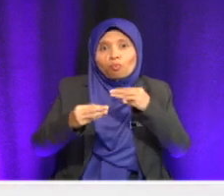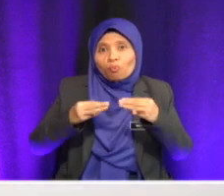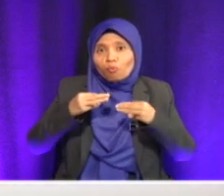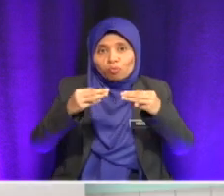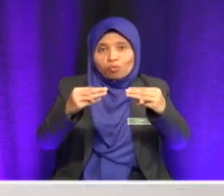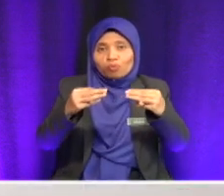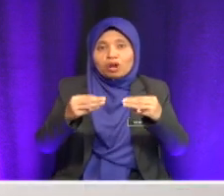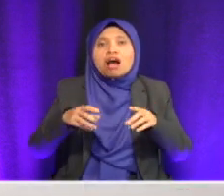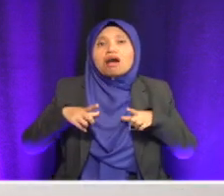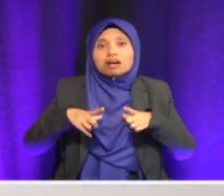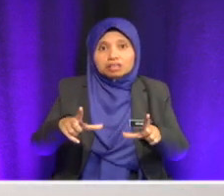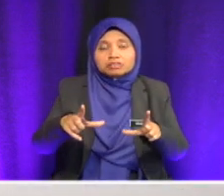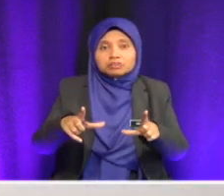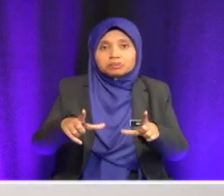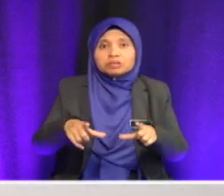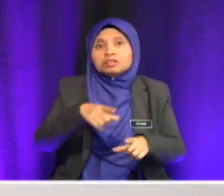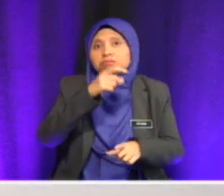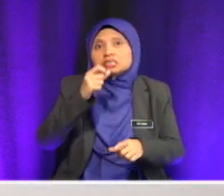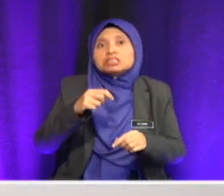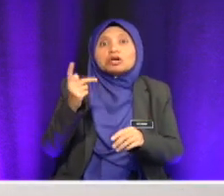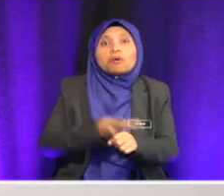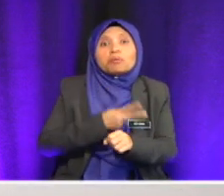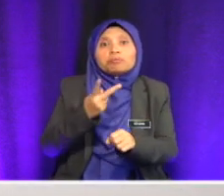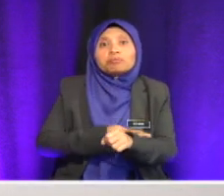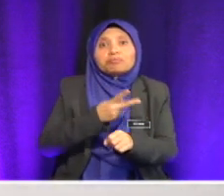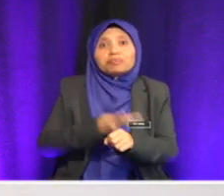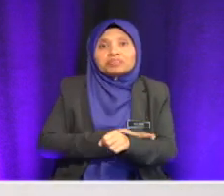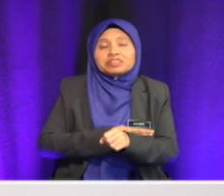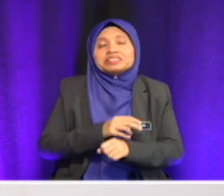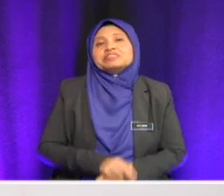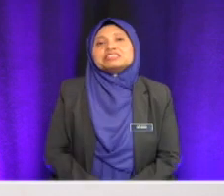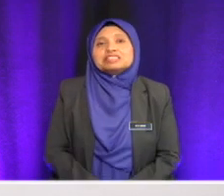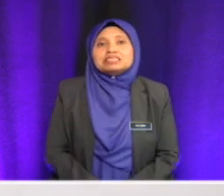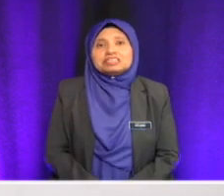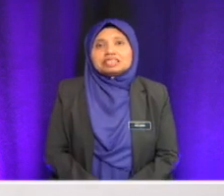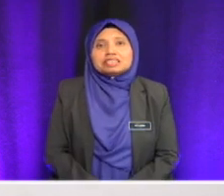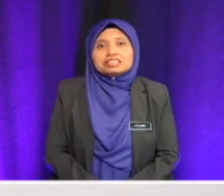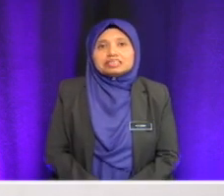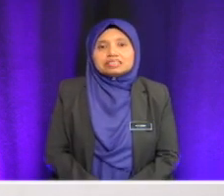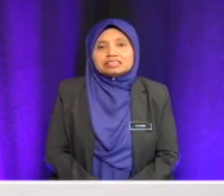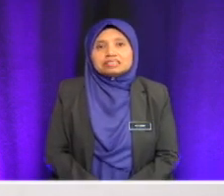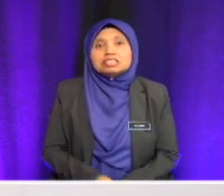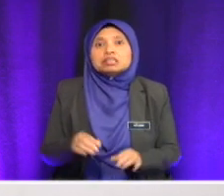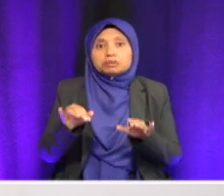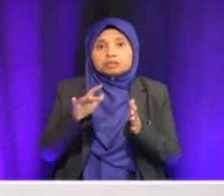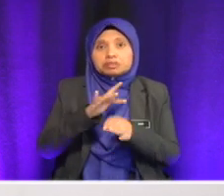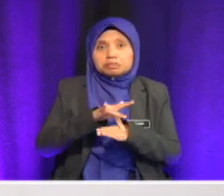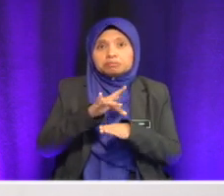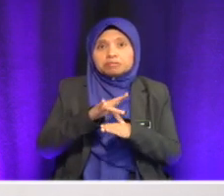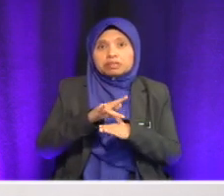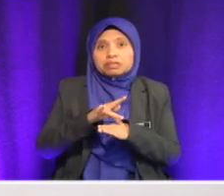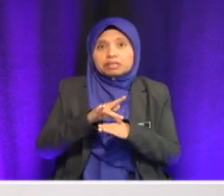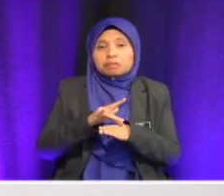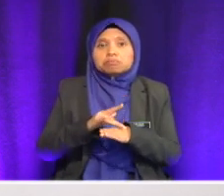so it looks like cheetah is practicing escapism. Yep. So he used his ability in order to escape himself from danger or